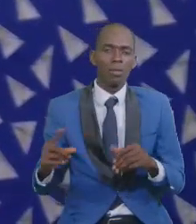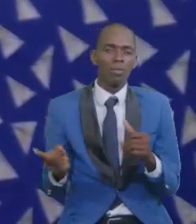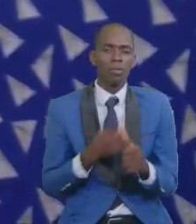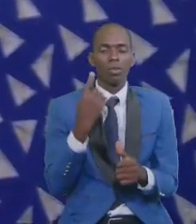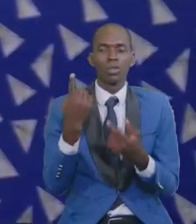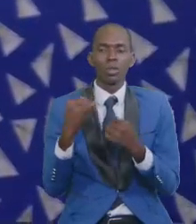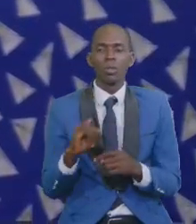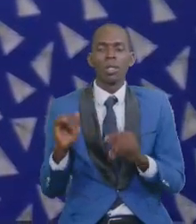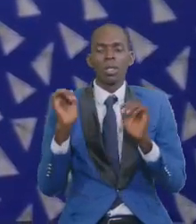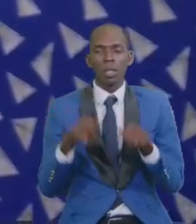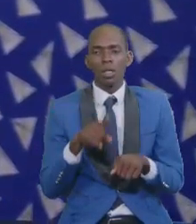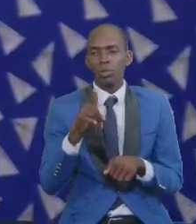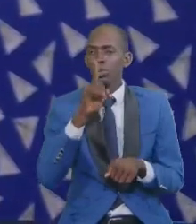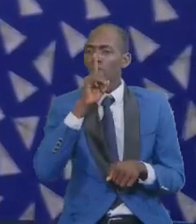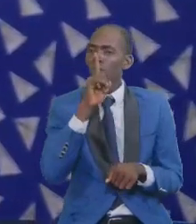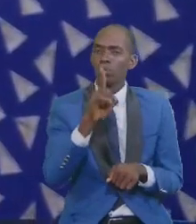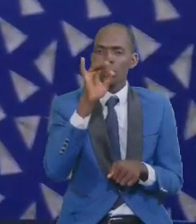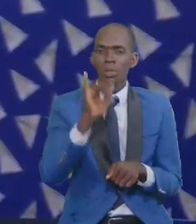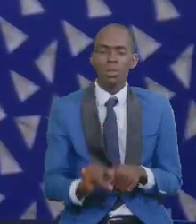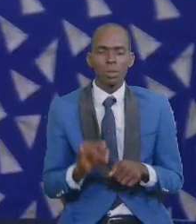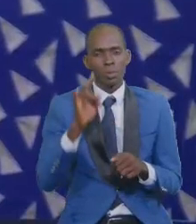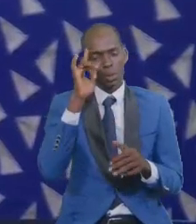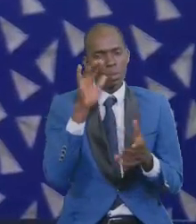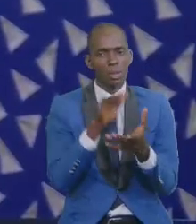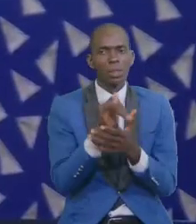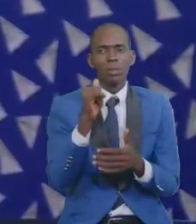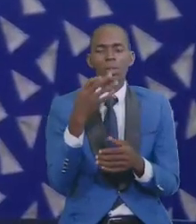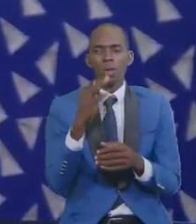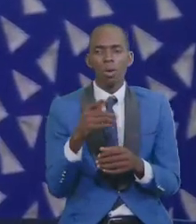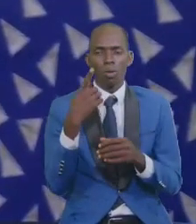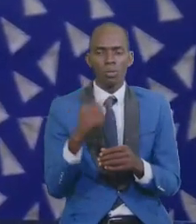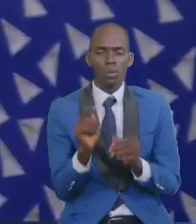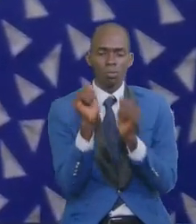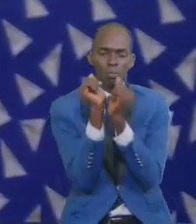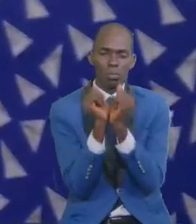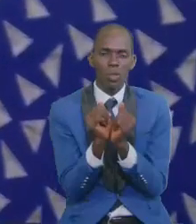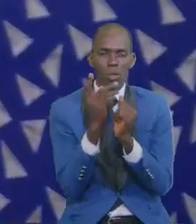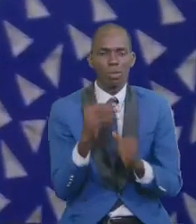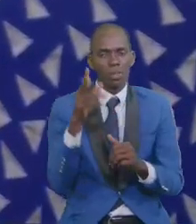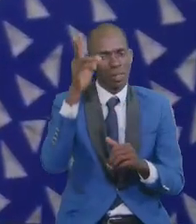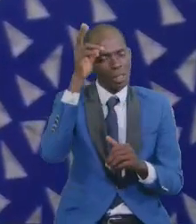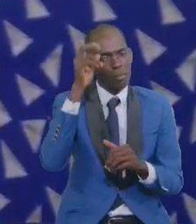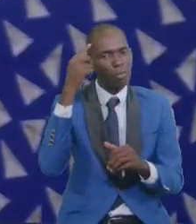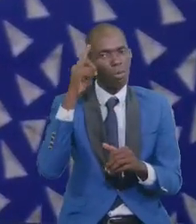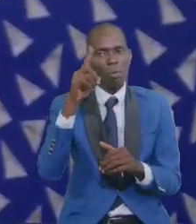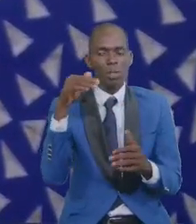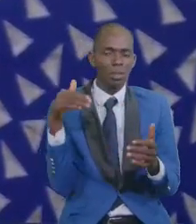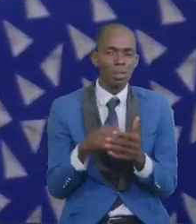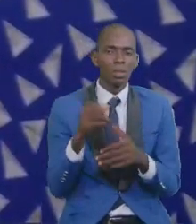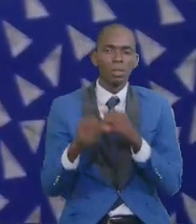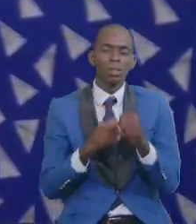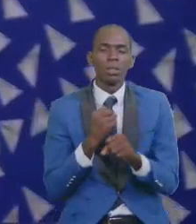truly believe the chaining of the devil for 1,000 years at the second